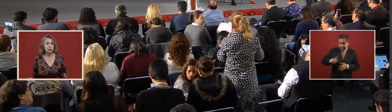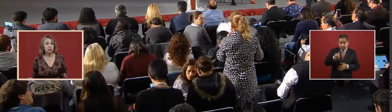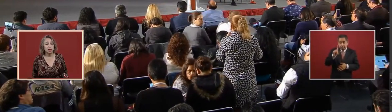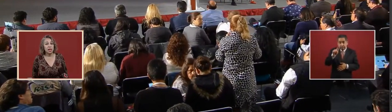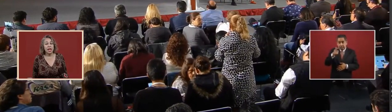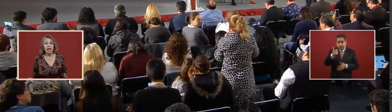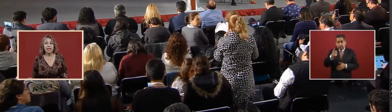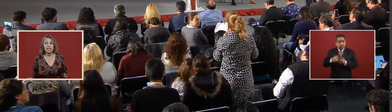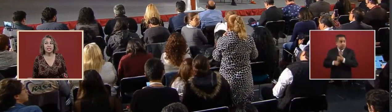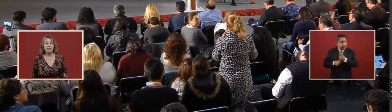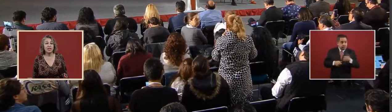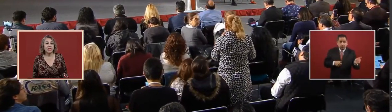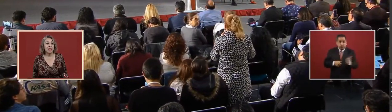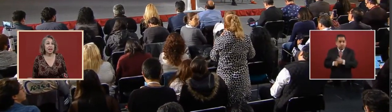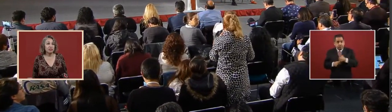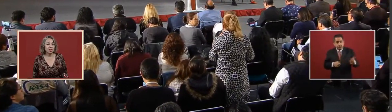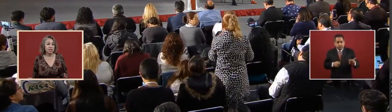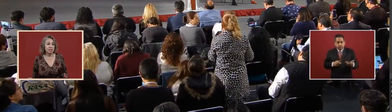of school. And it's